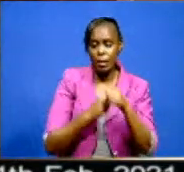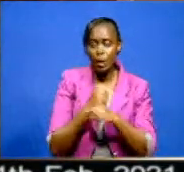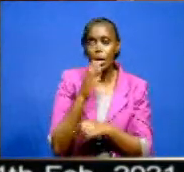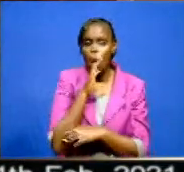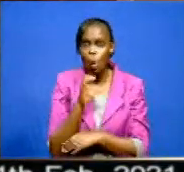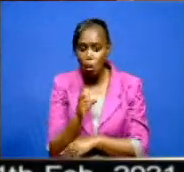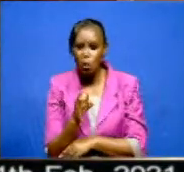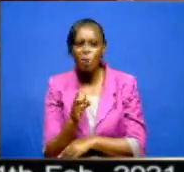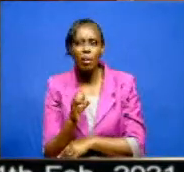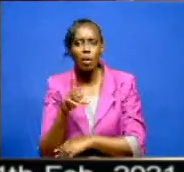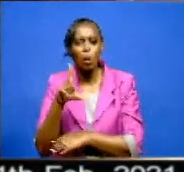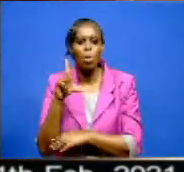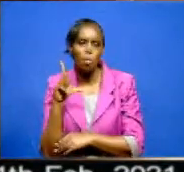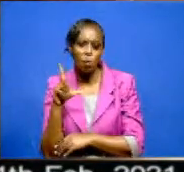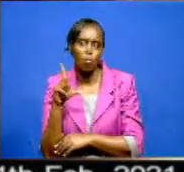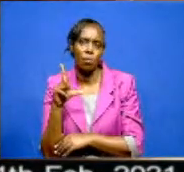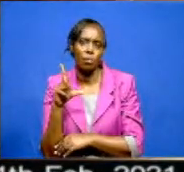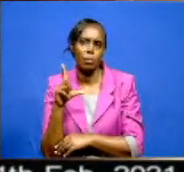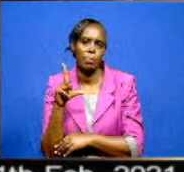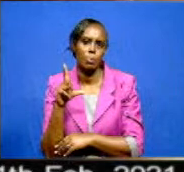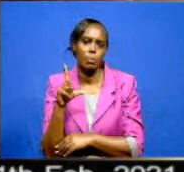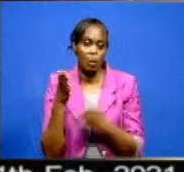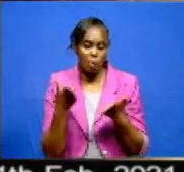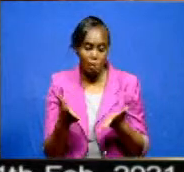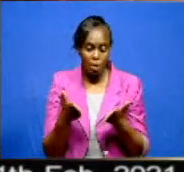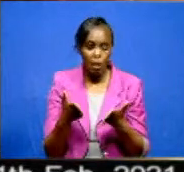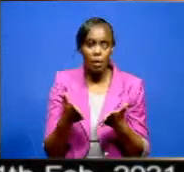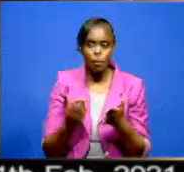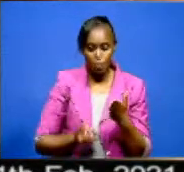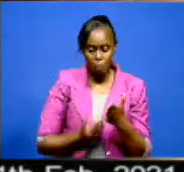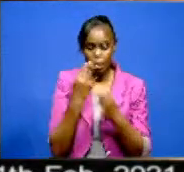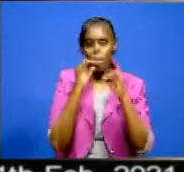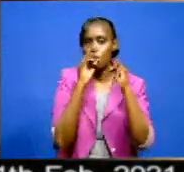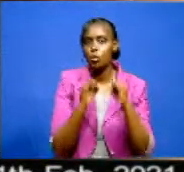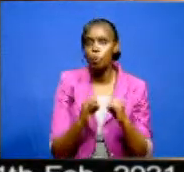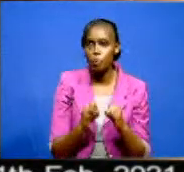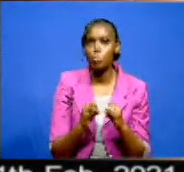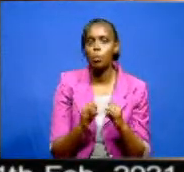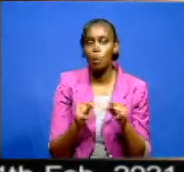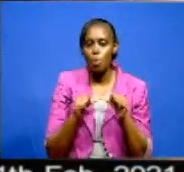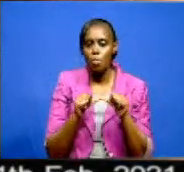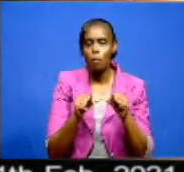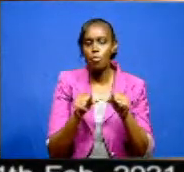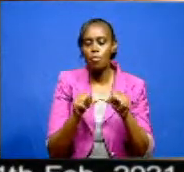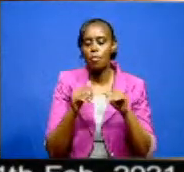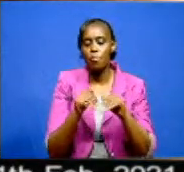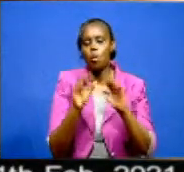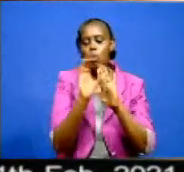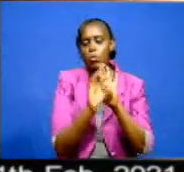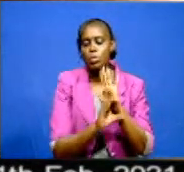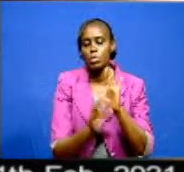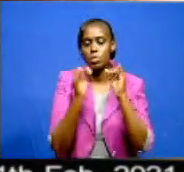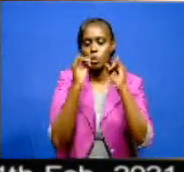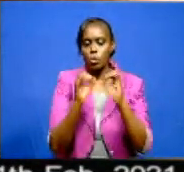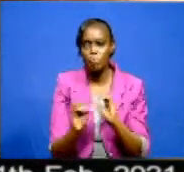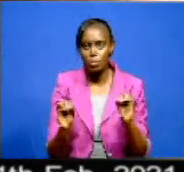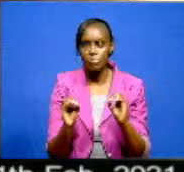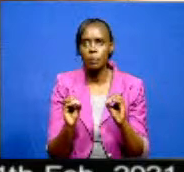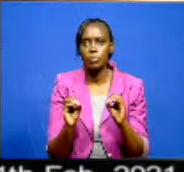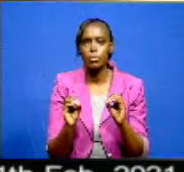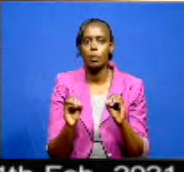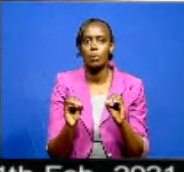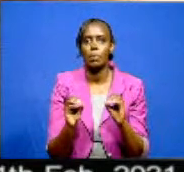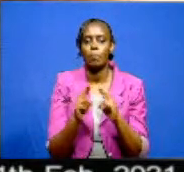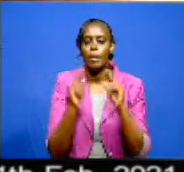current challenges facing wildlife conservation, and it's not even in line with our current constitution. It's for the reason, Madam Speaker, it's